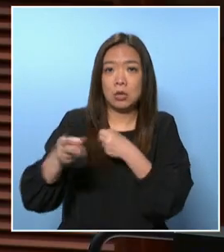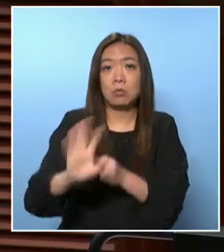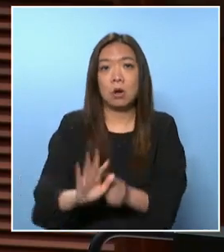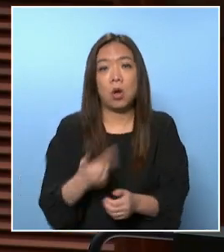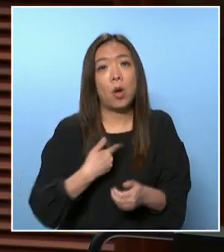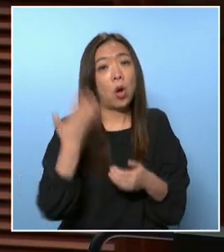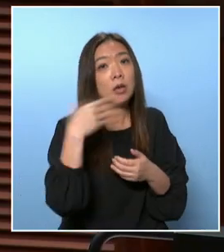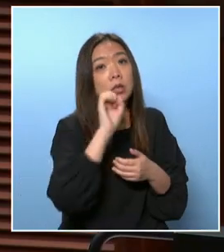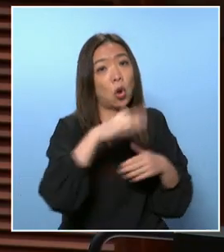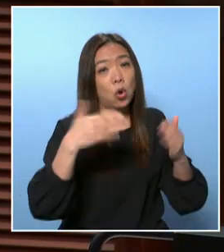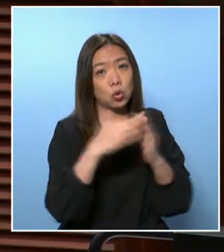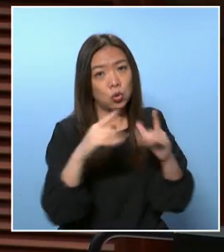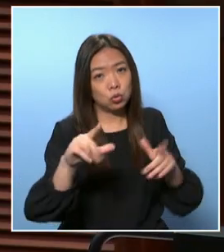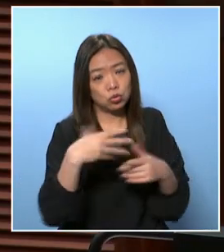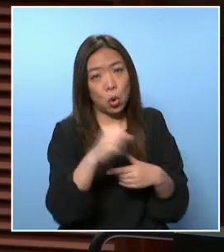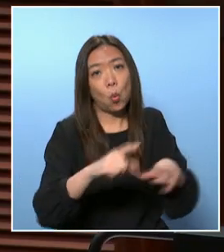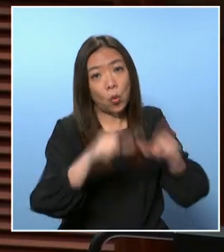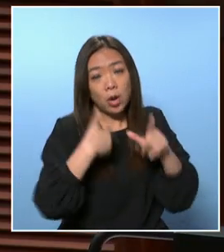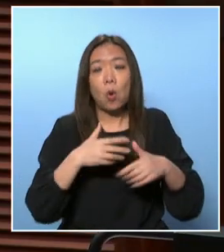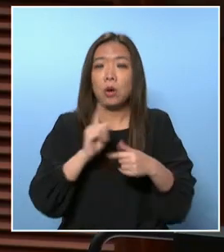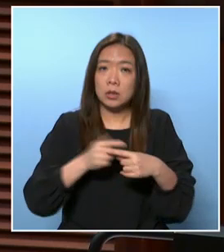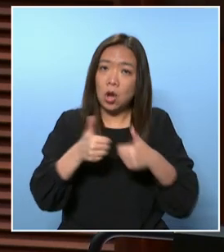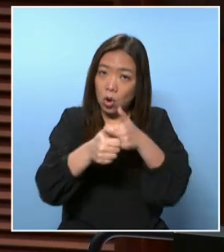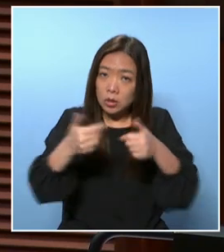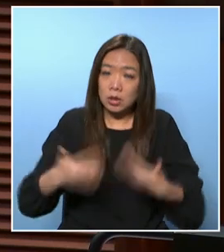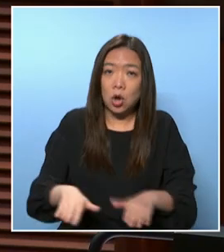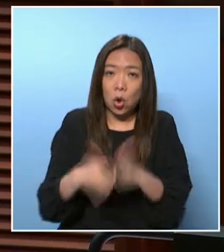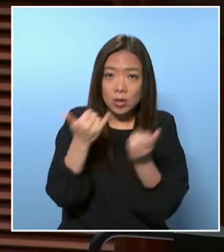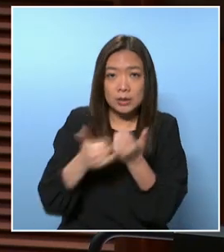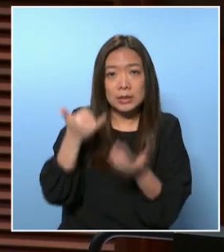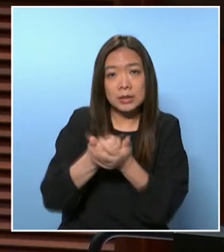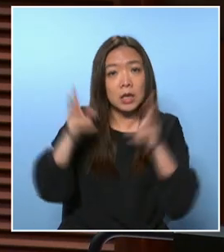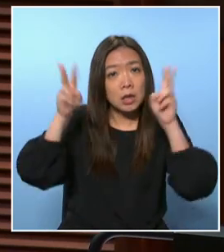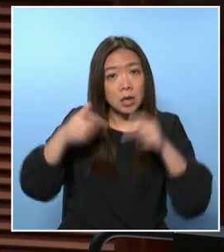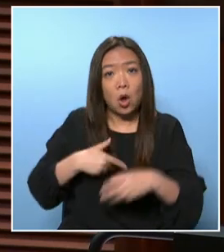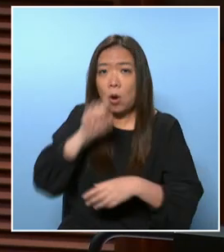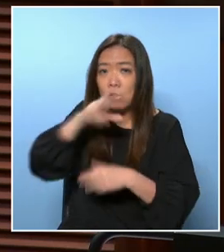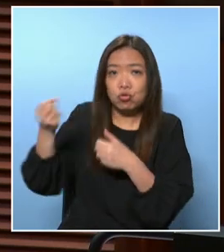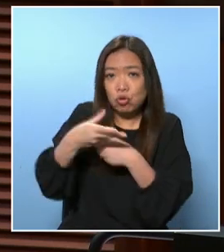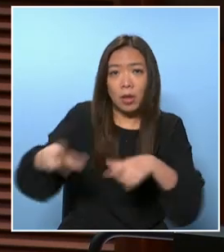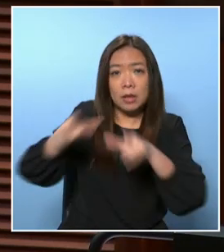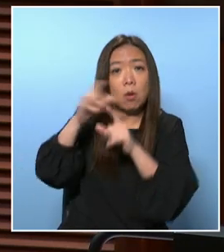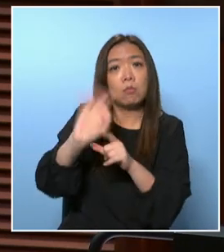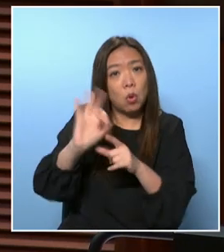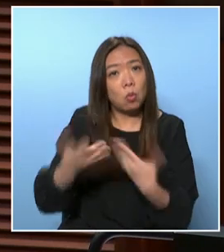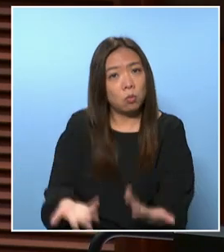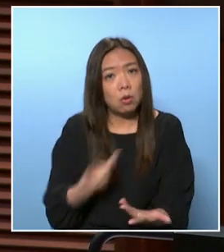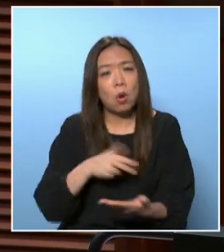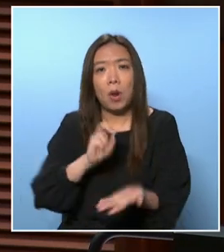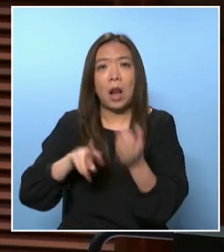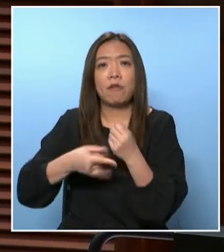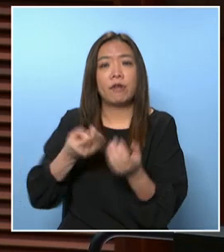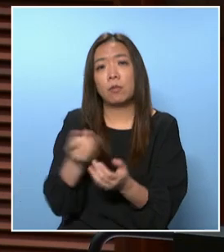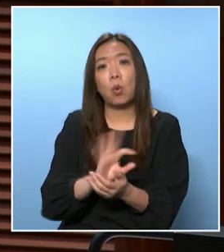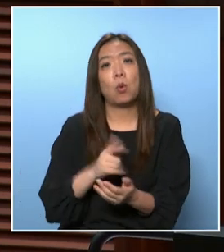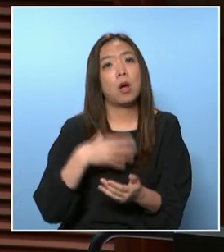go. Please do not talk about euthanasia. Or I'm just saying that I'm grateful to the administration for starting